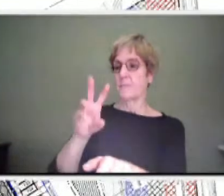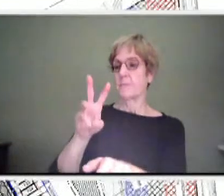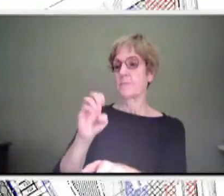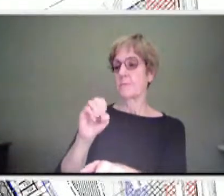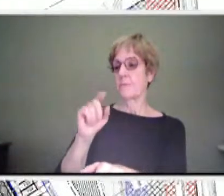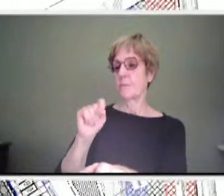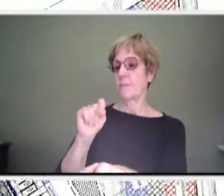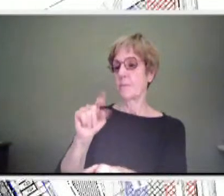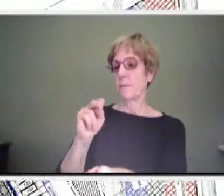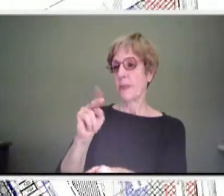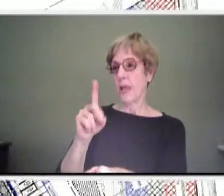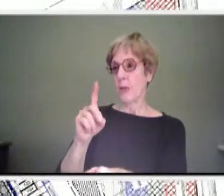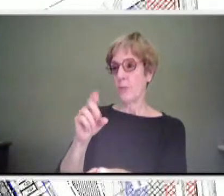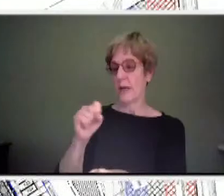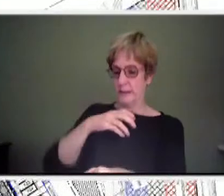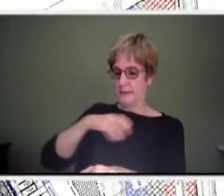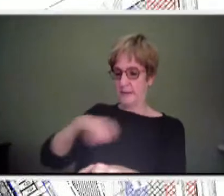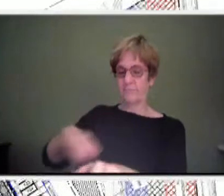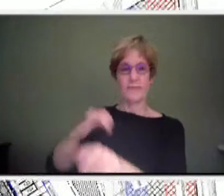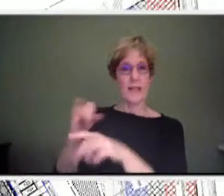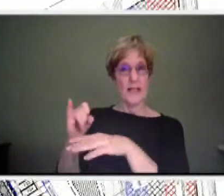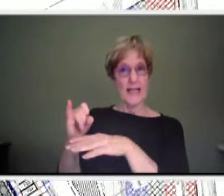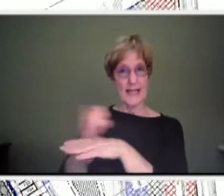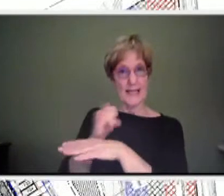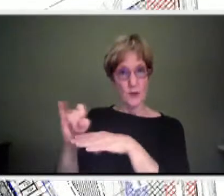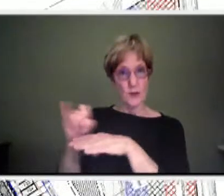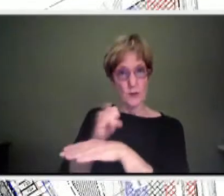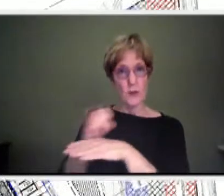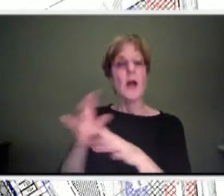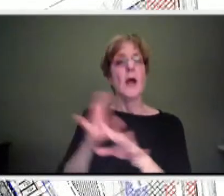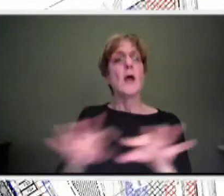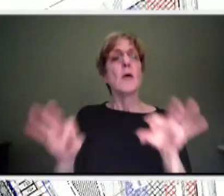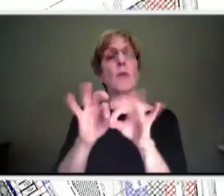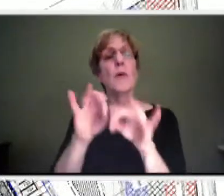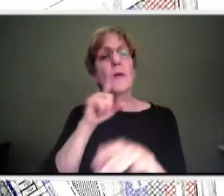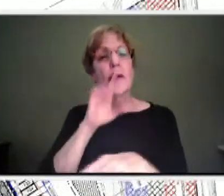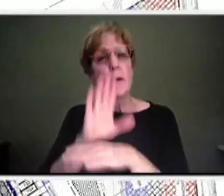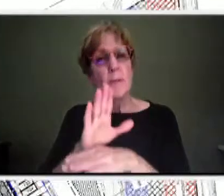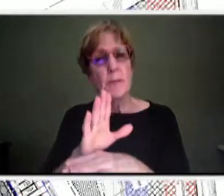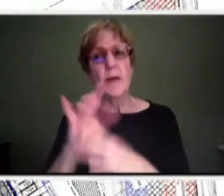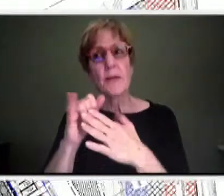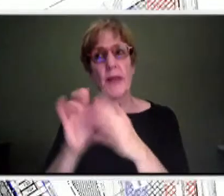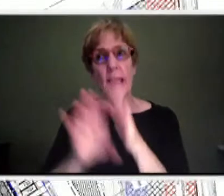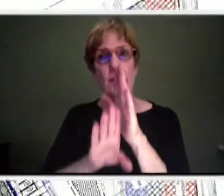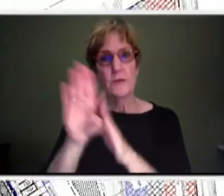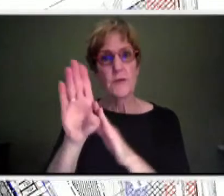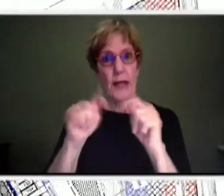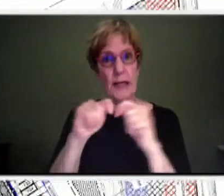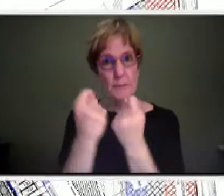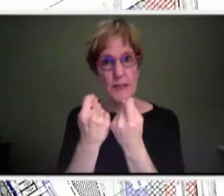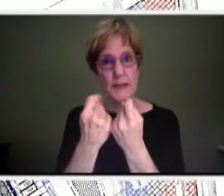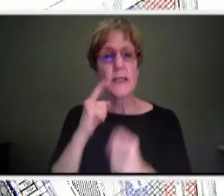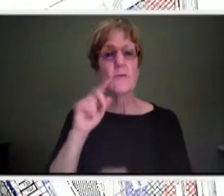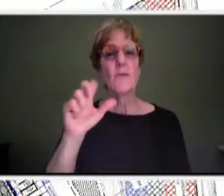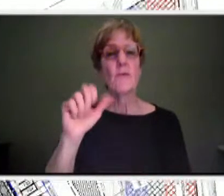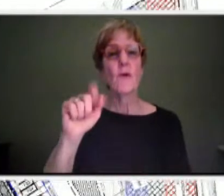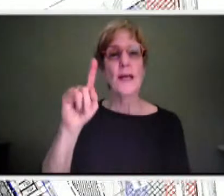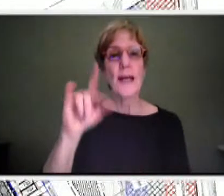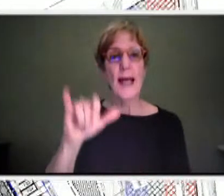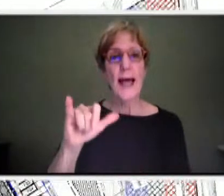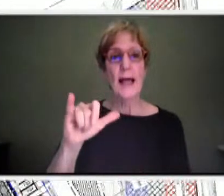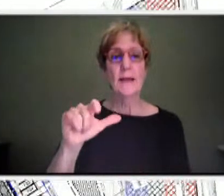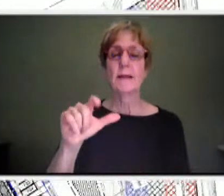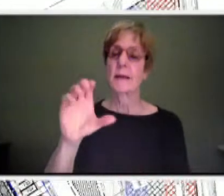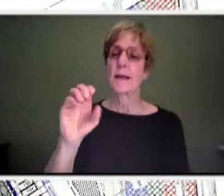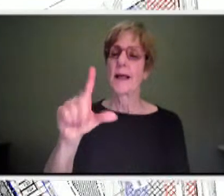that industrial. What's important is the commitment the development team has made is for an alley-loaded product. As you